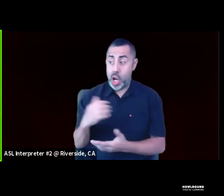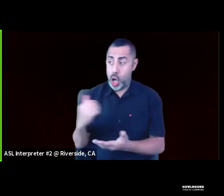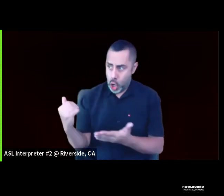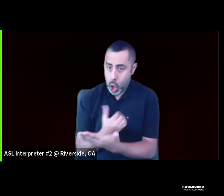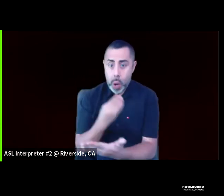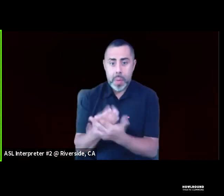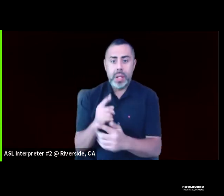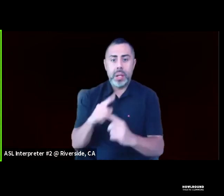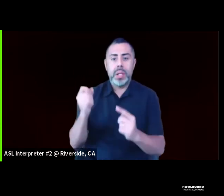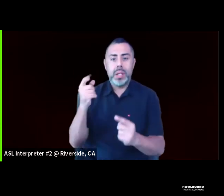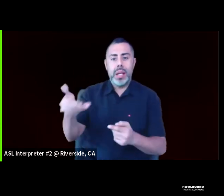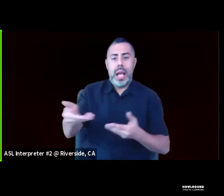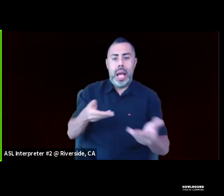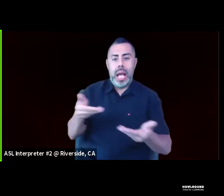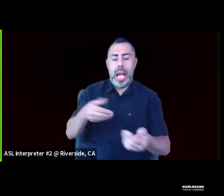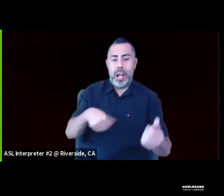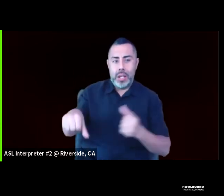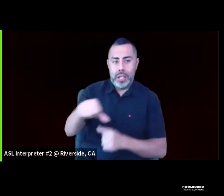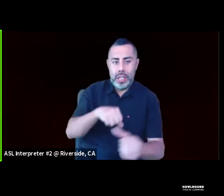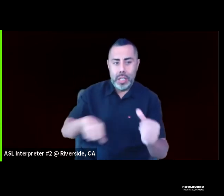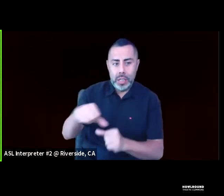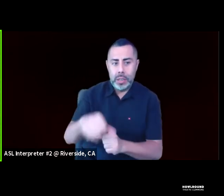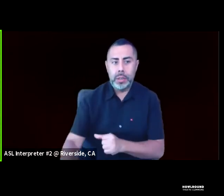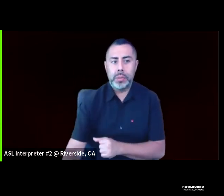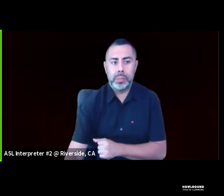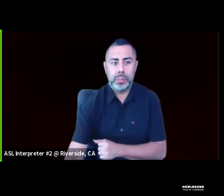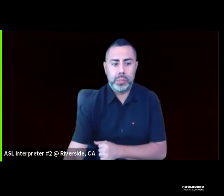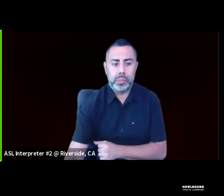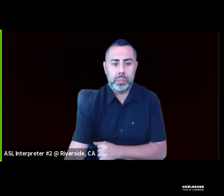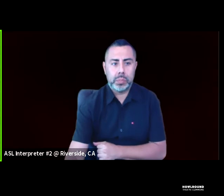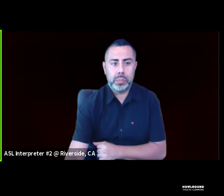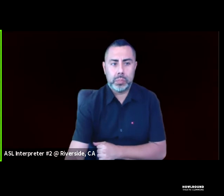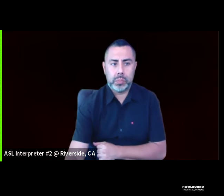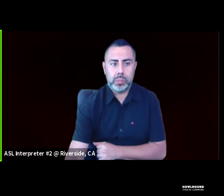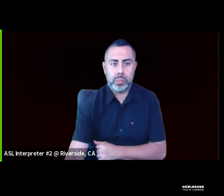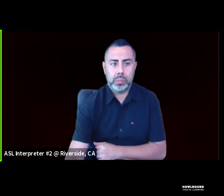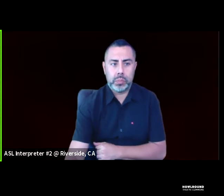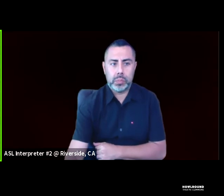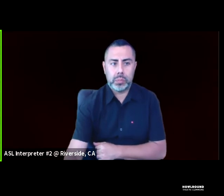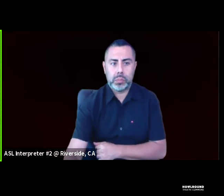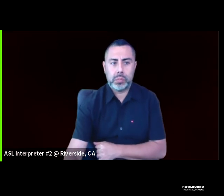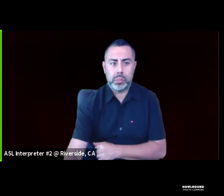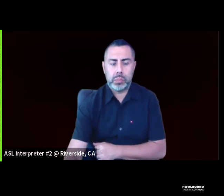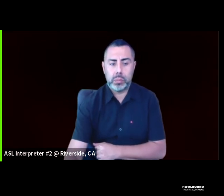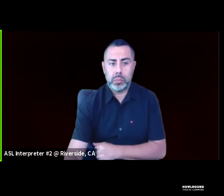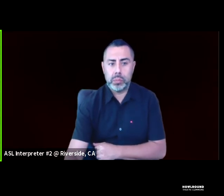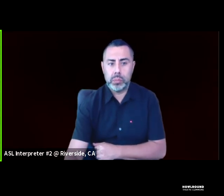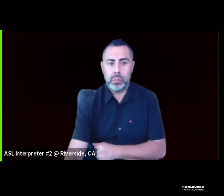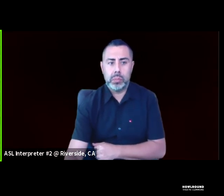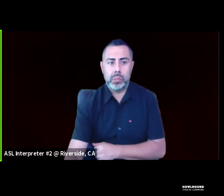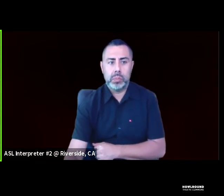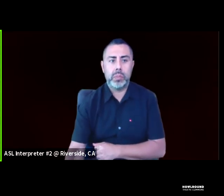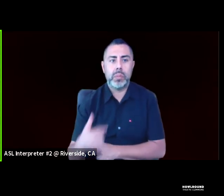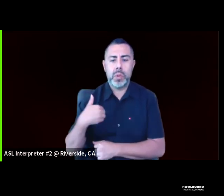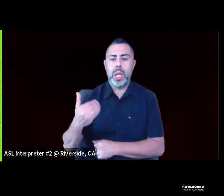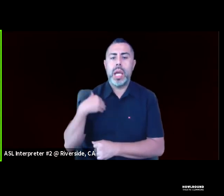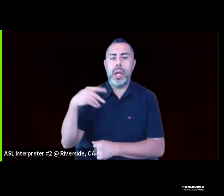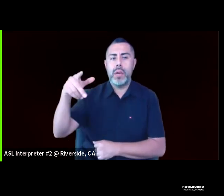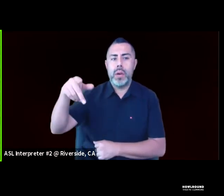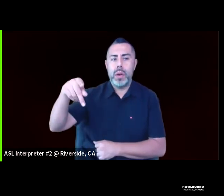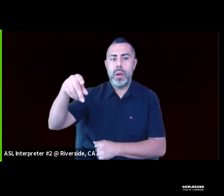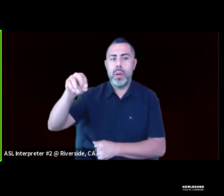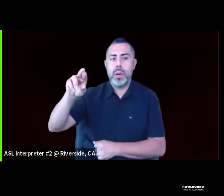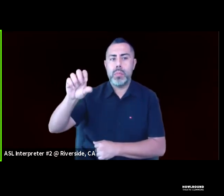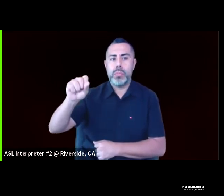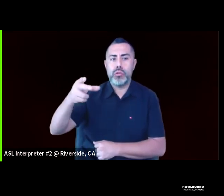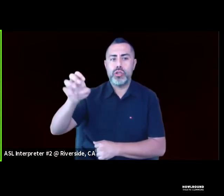Portia McGovern is doing great work analyzing the data of who is getting hired and paid well in theater. And